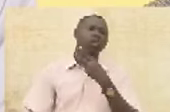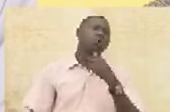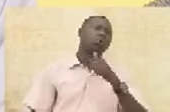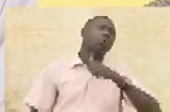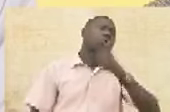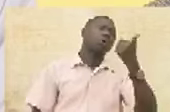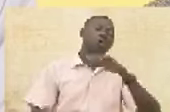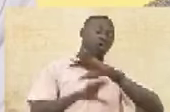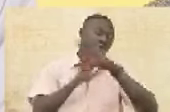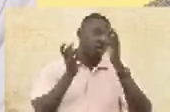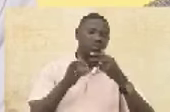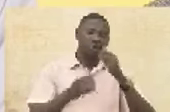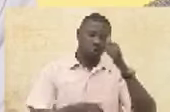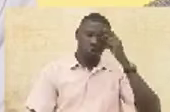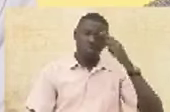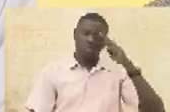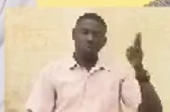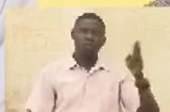home?